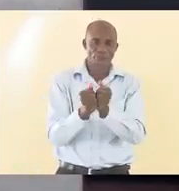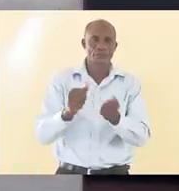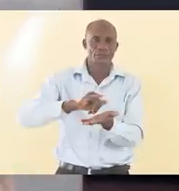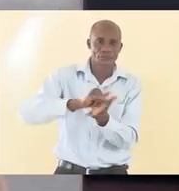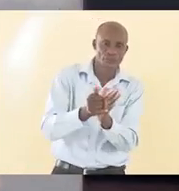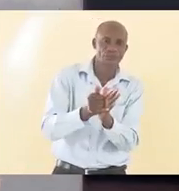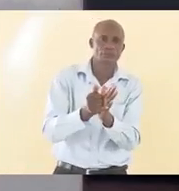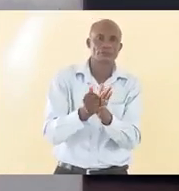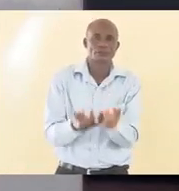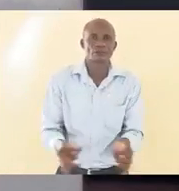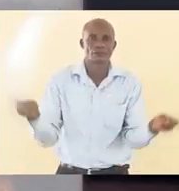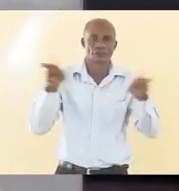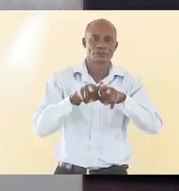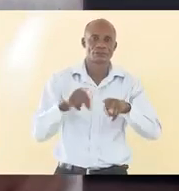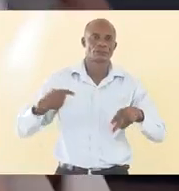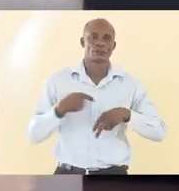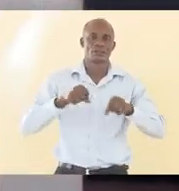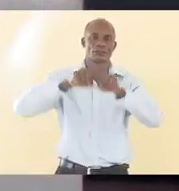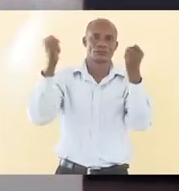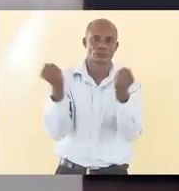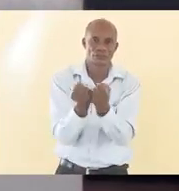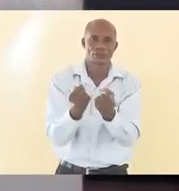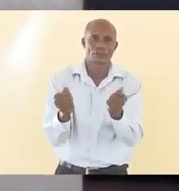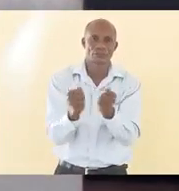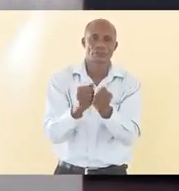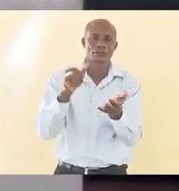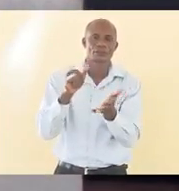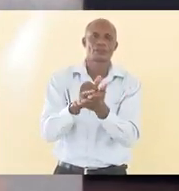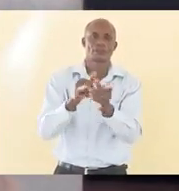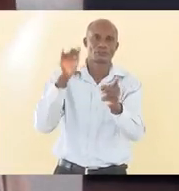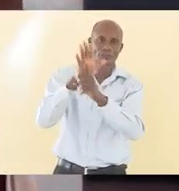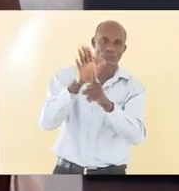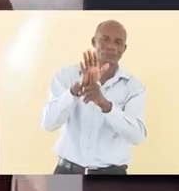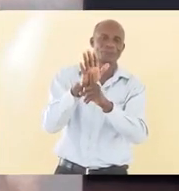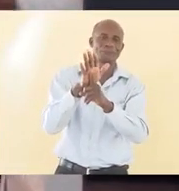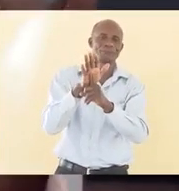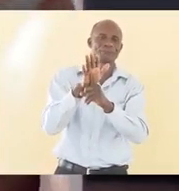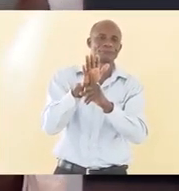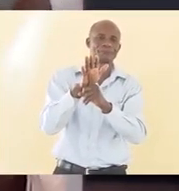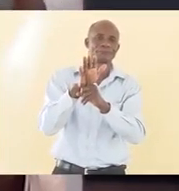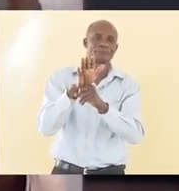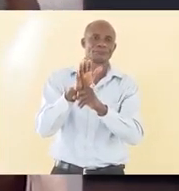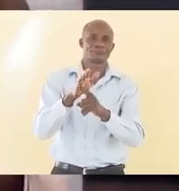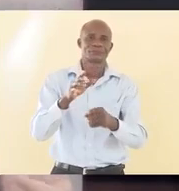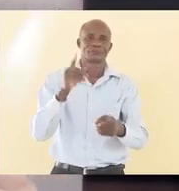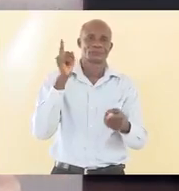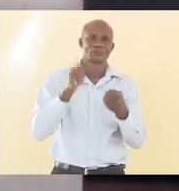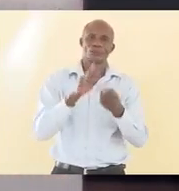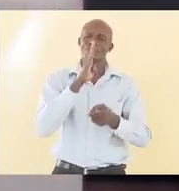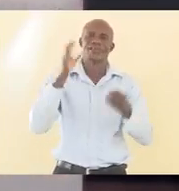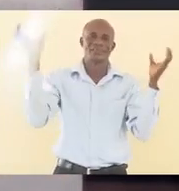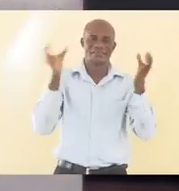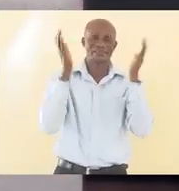values. We are born and we are socialized with those values. Popularity. To be popular. To be